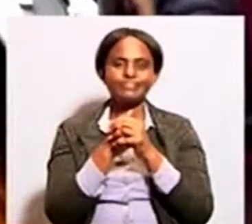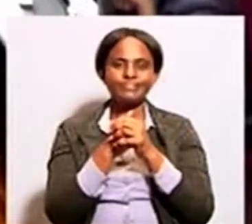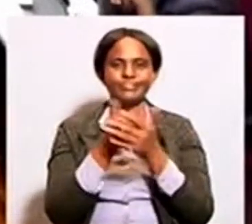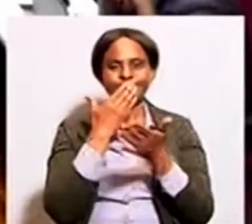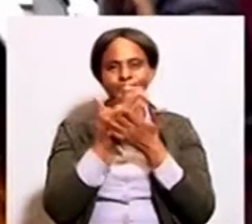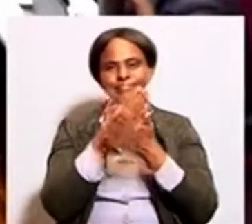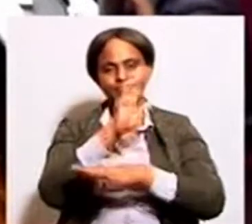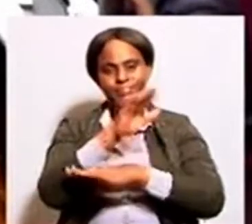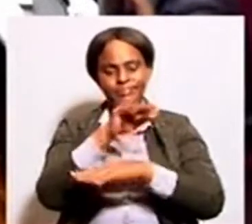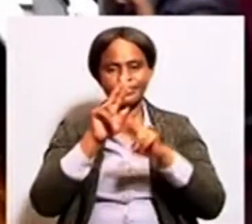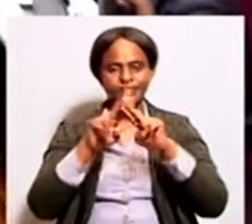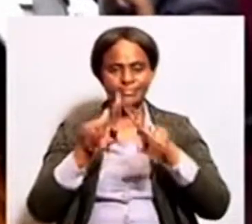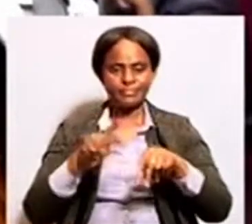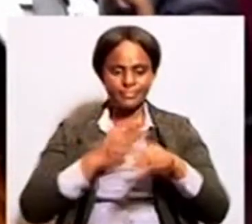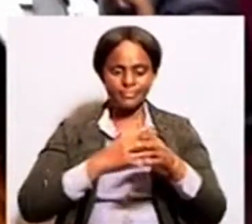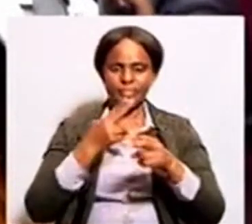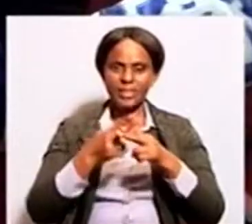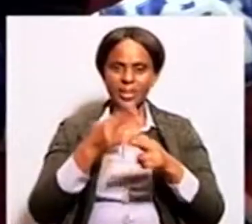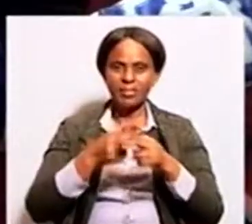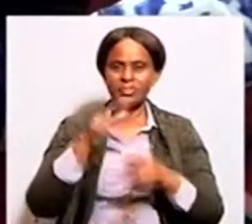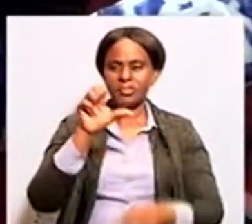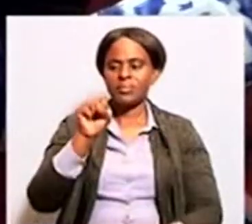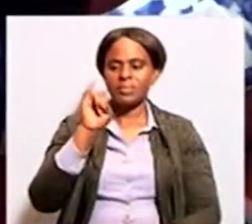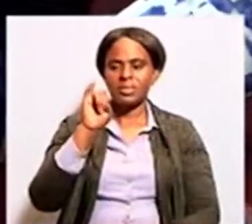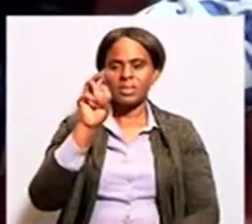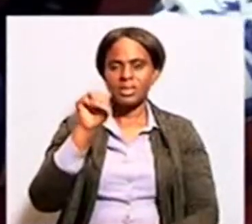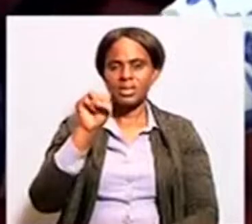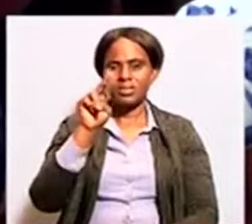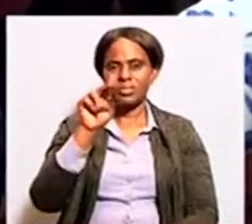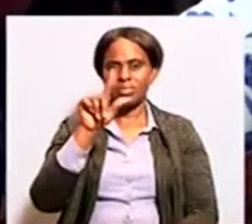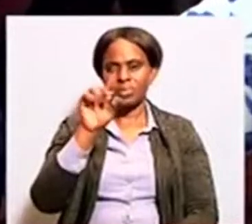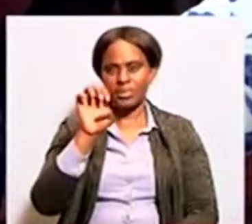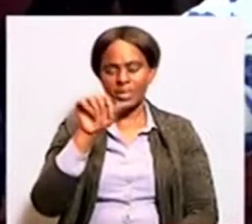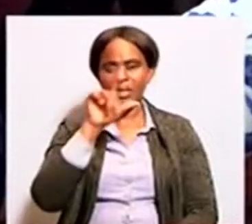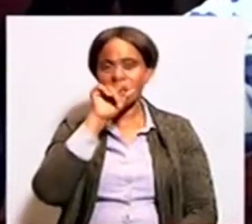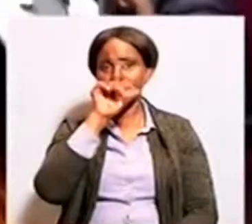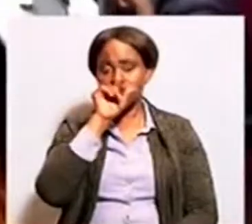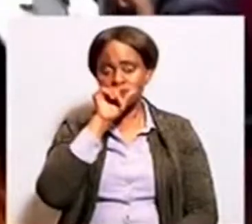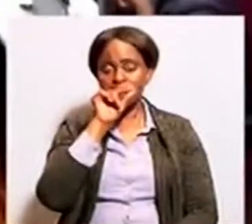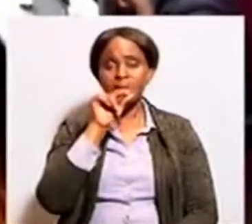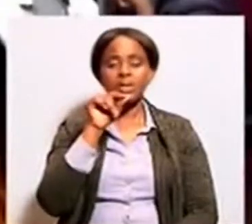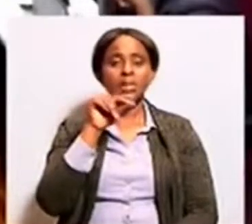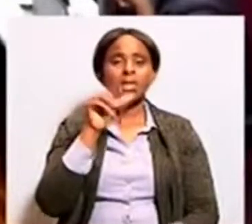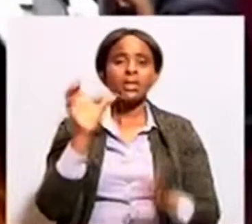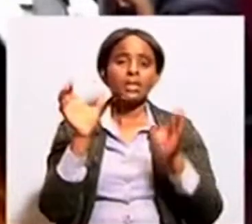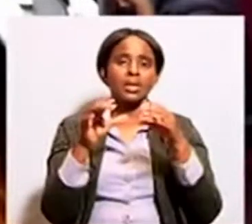Good afternoon, Chair. My name is Asimbule Thomas, Director City Planning, Livingstone City Council.